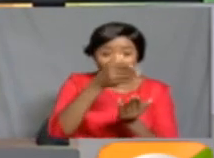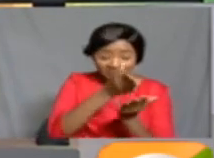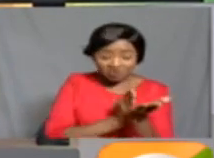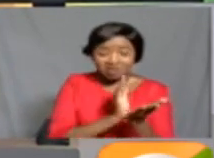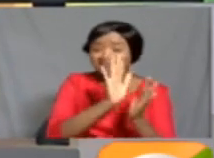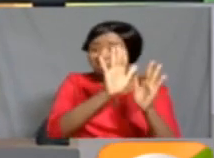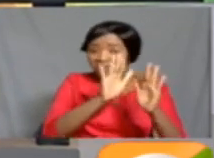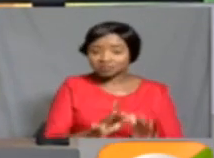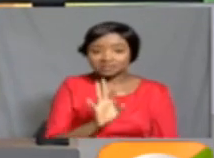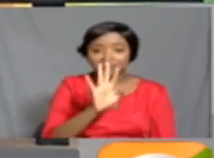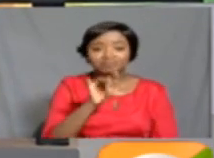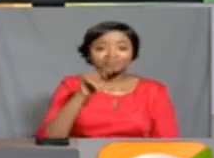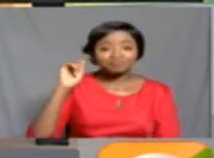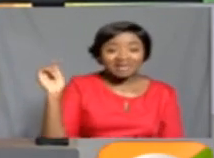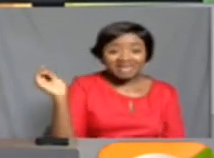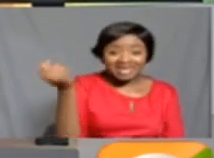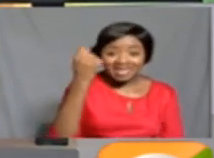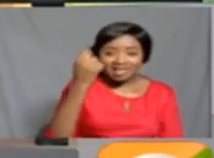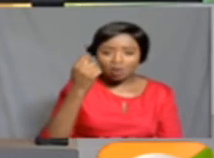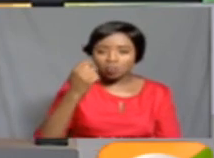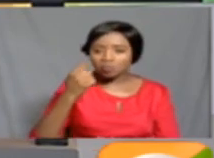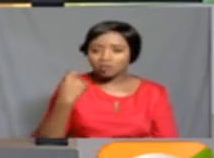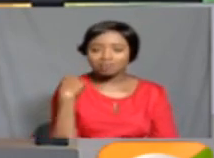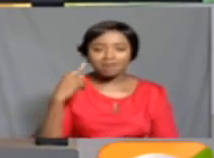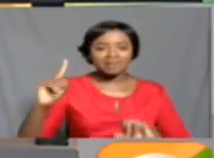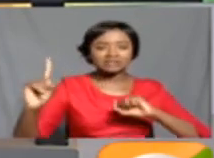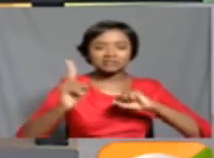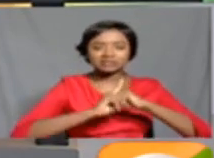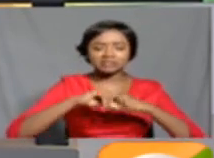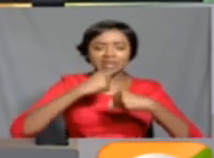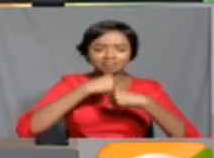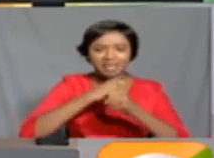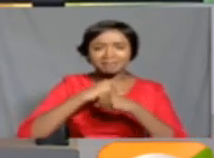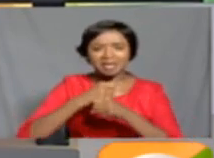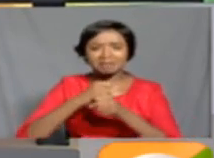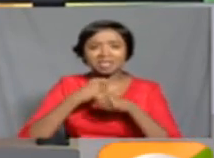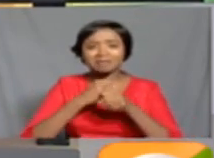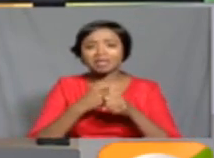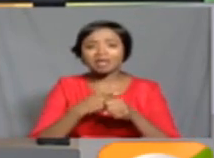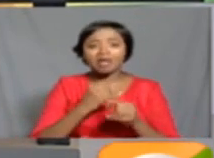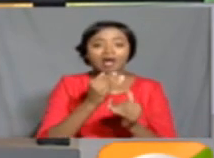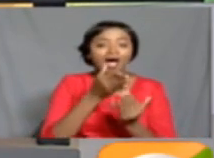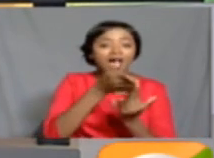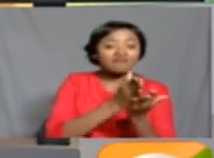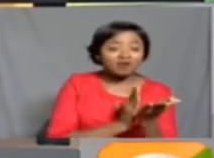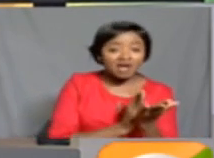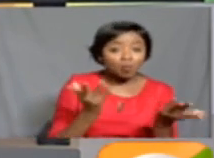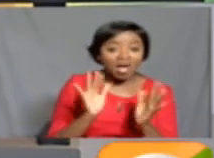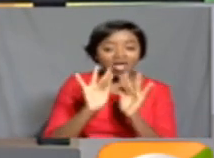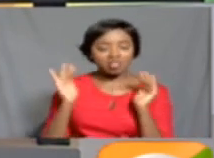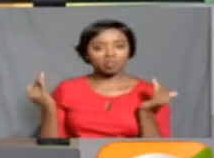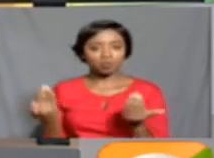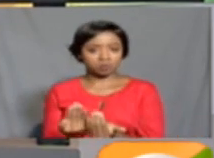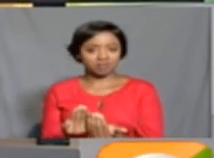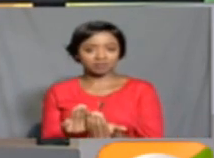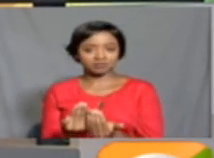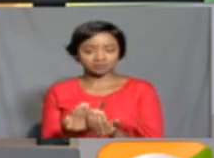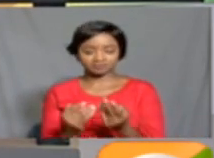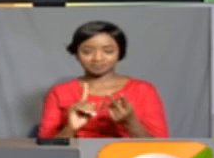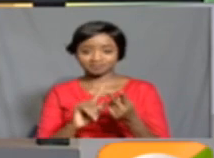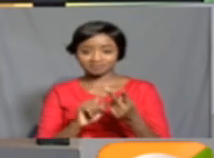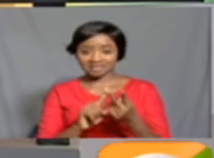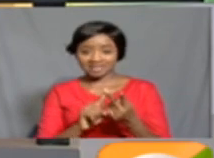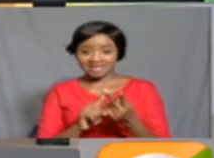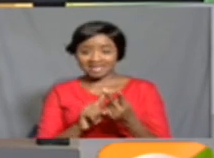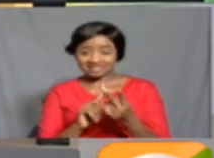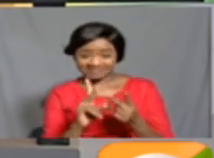the sixth largest producer of avocado in the world and the second largest in Africa after